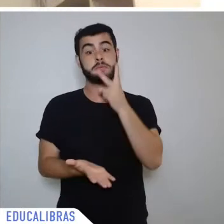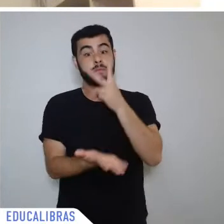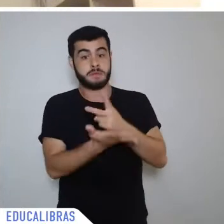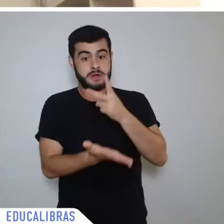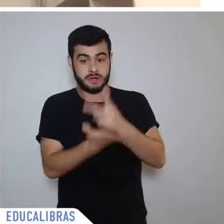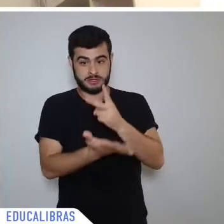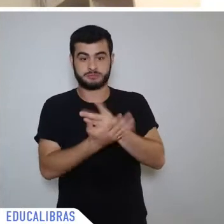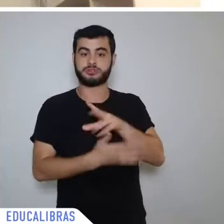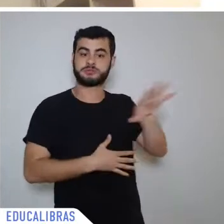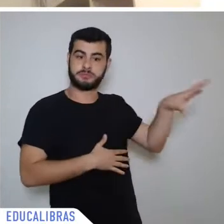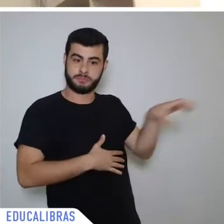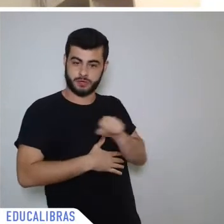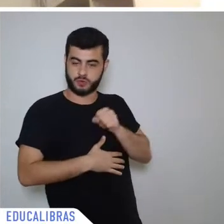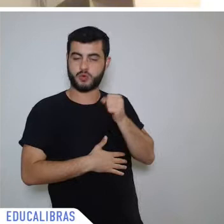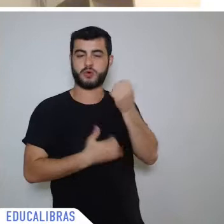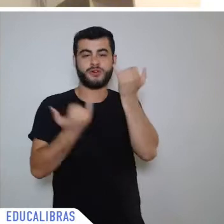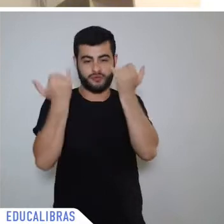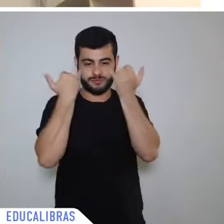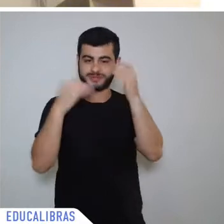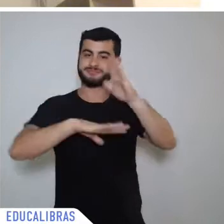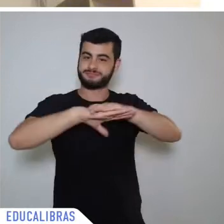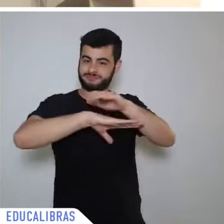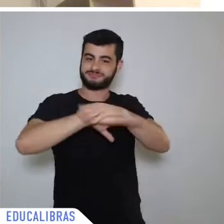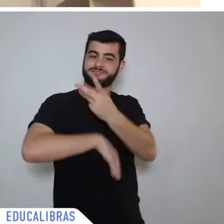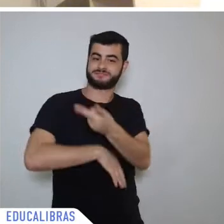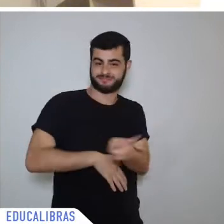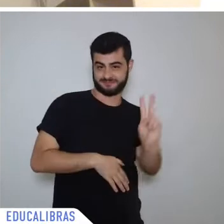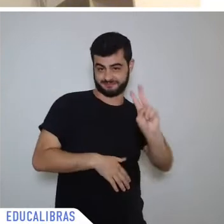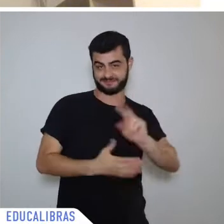of Transvestites and Transexuals.